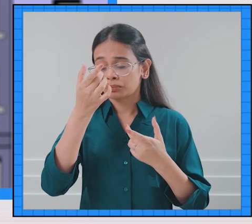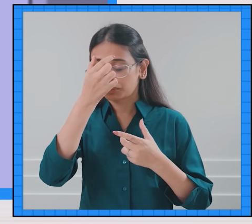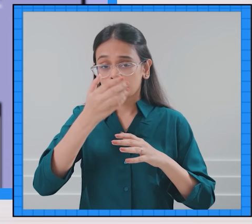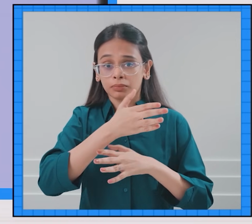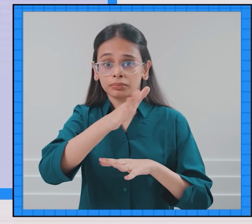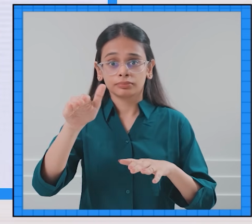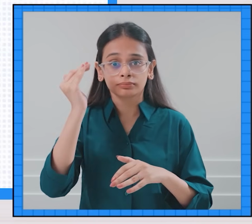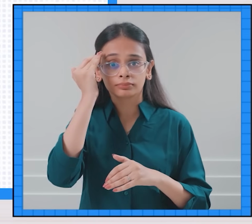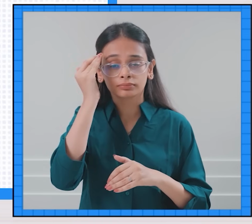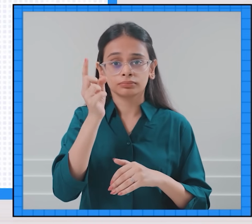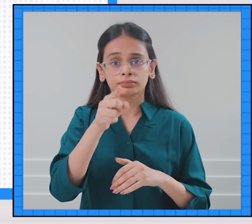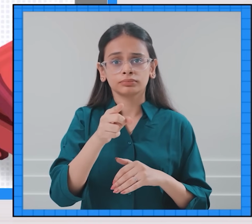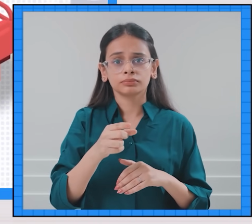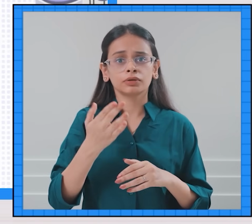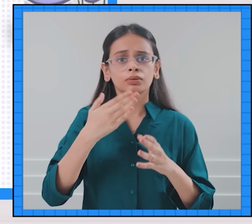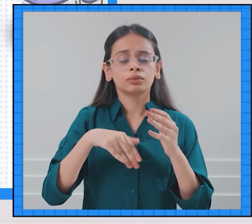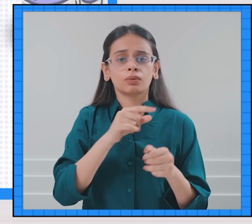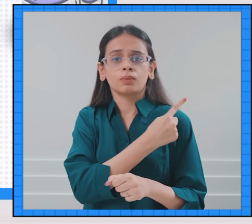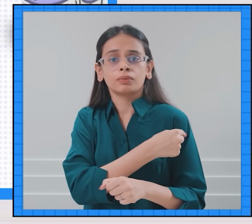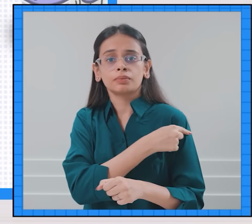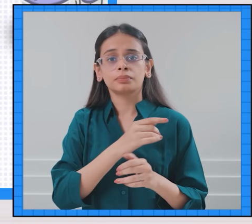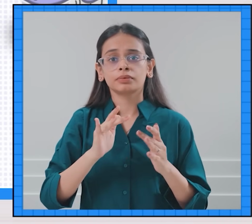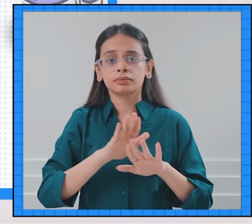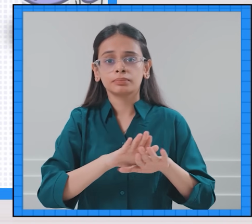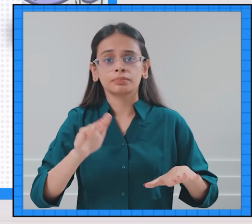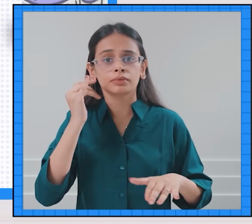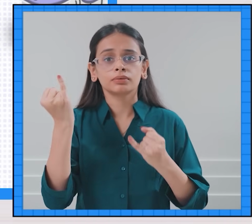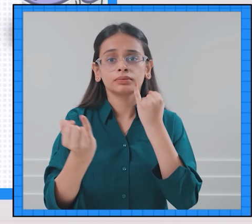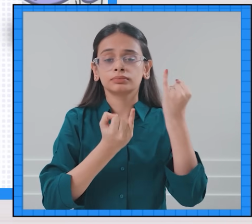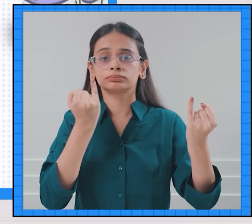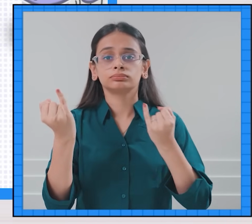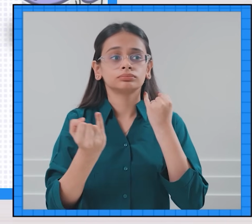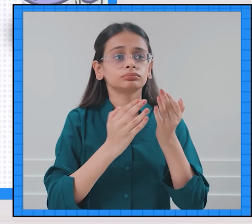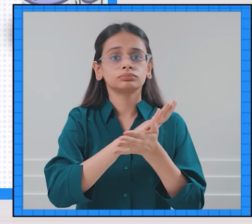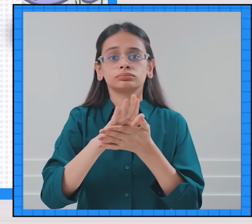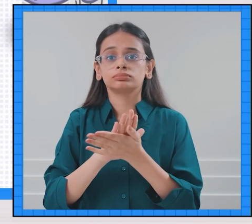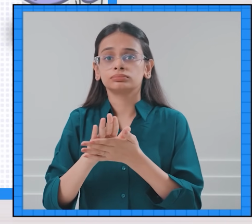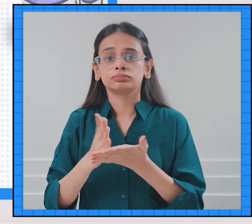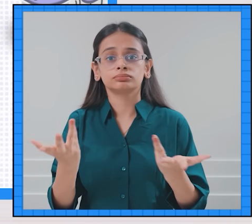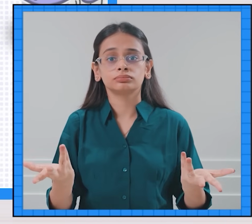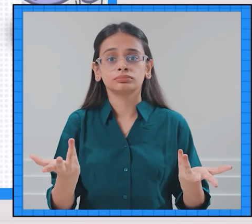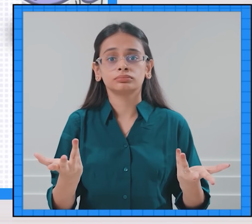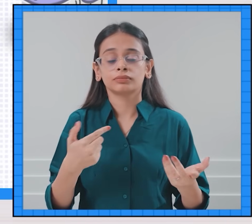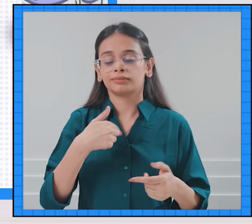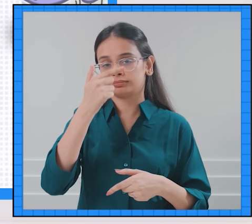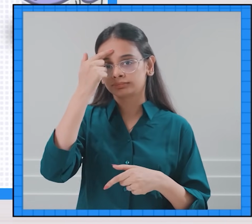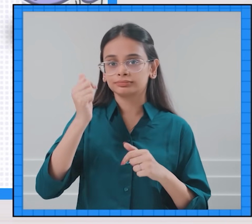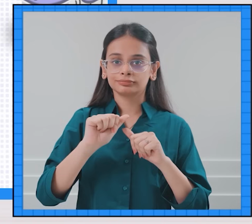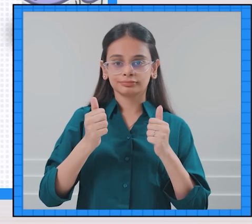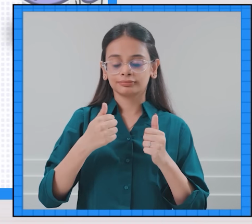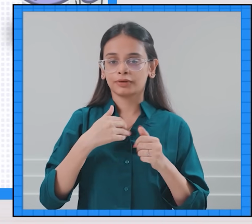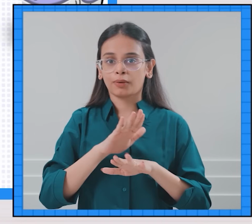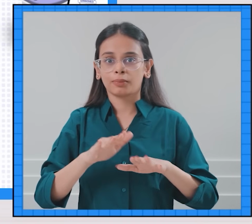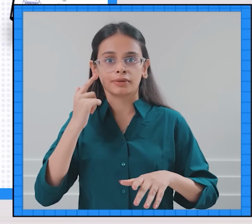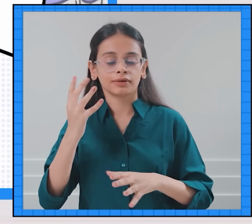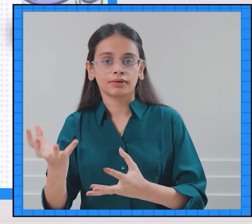panic around. Finding a hospital bed was nearly impossible. But we got lucky, somehow found a hospital bed for both